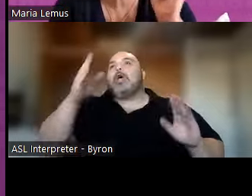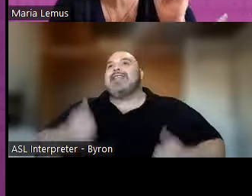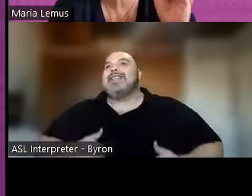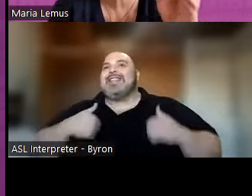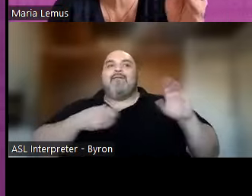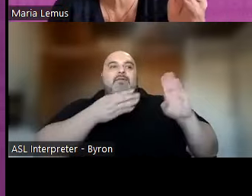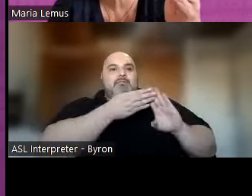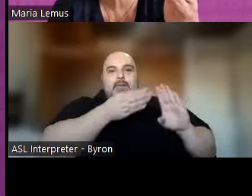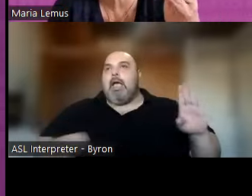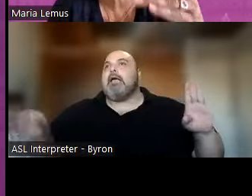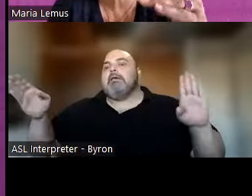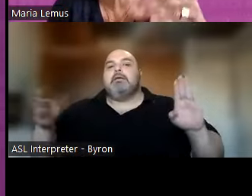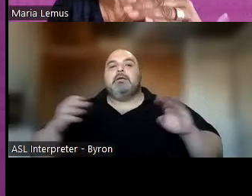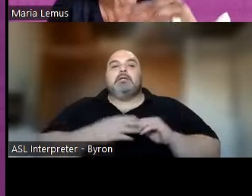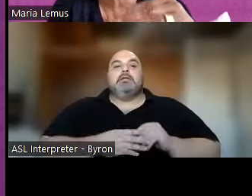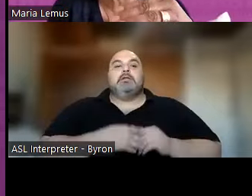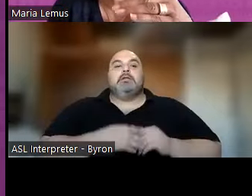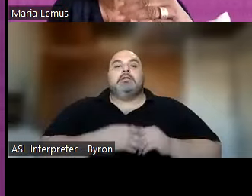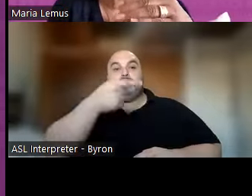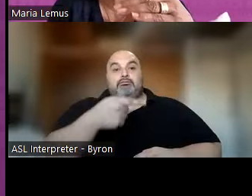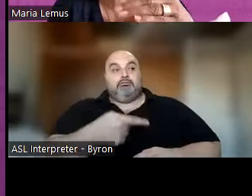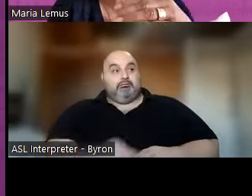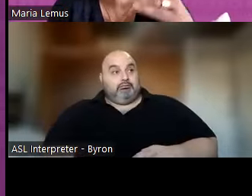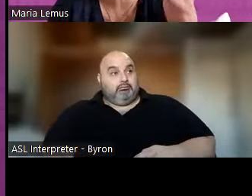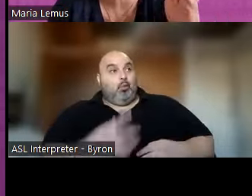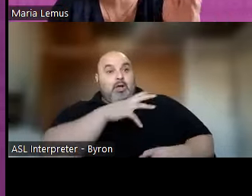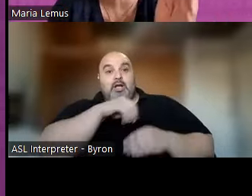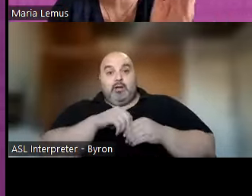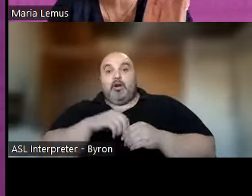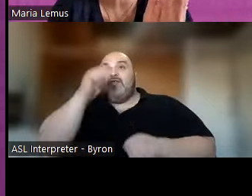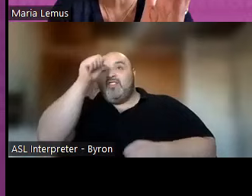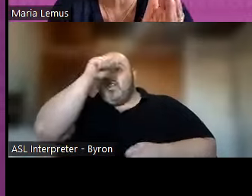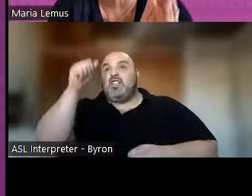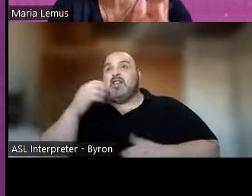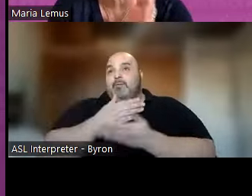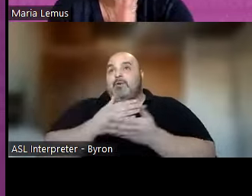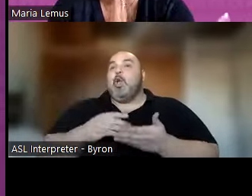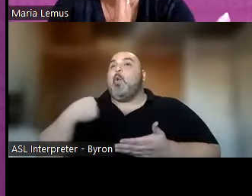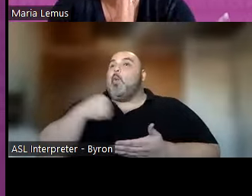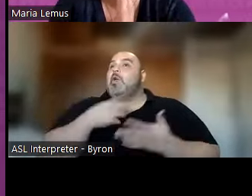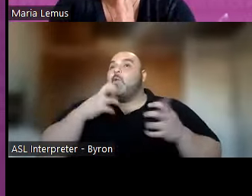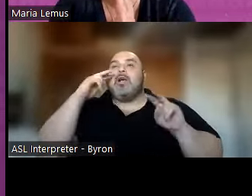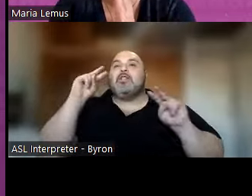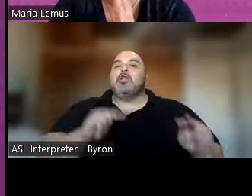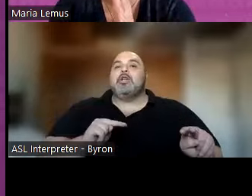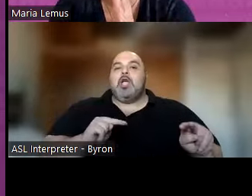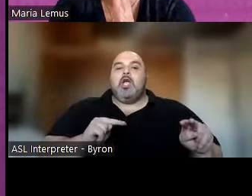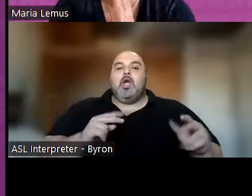And we integrate this as part of the Alzheimer's piece, because we really want to look at